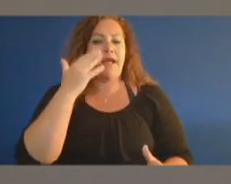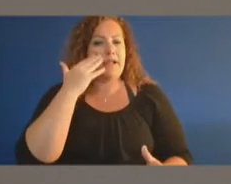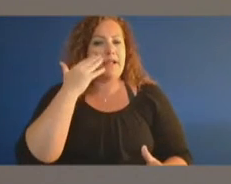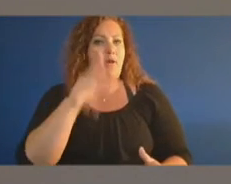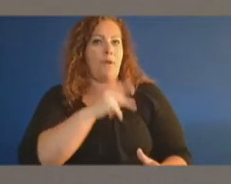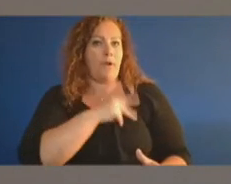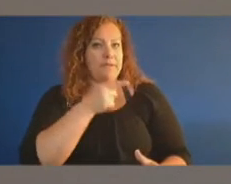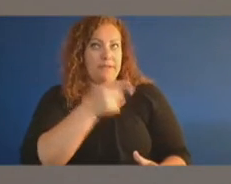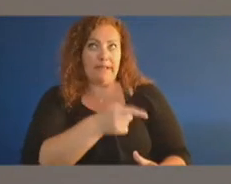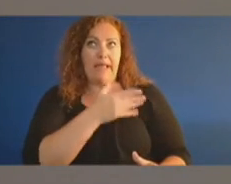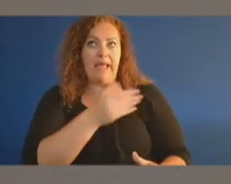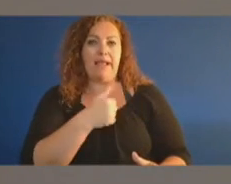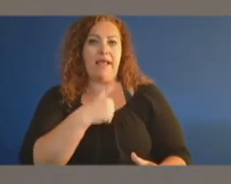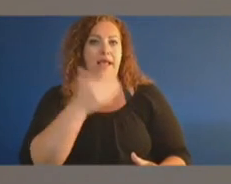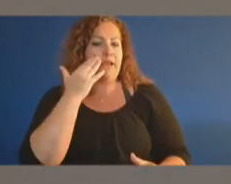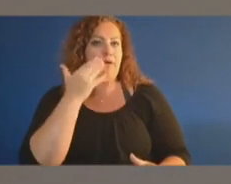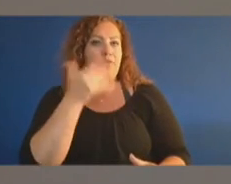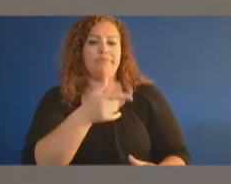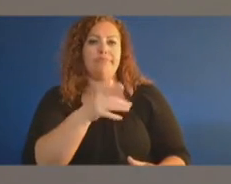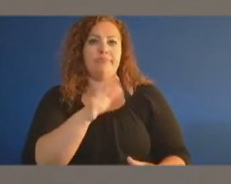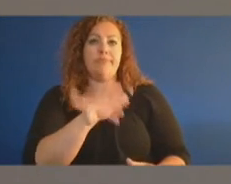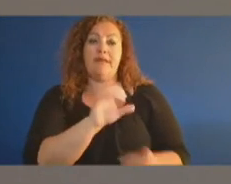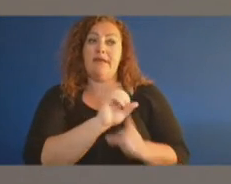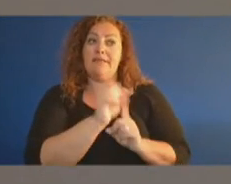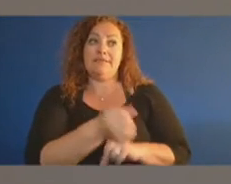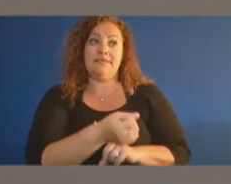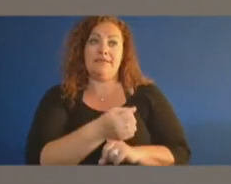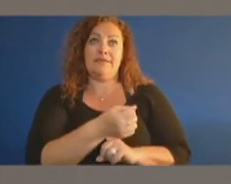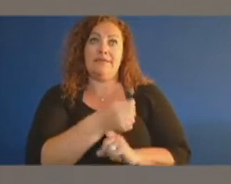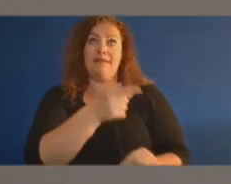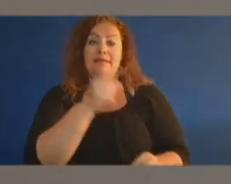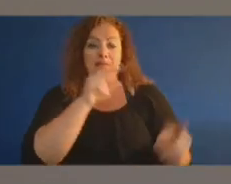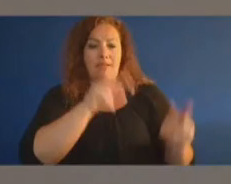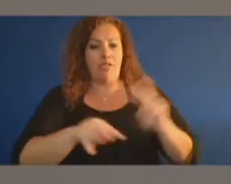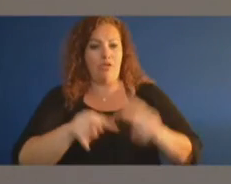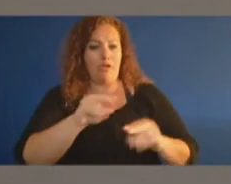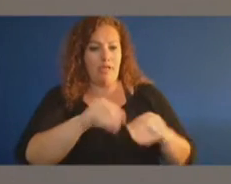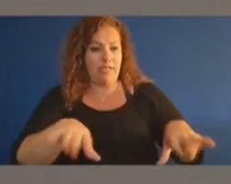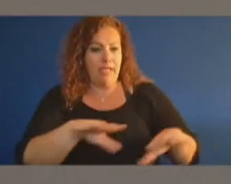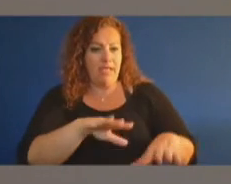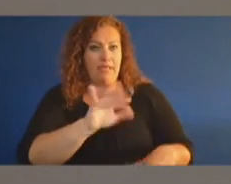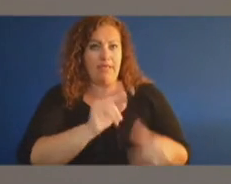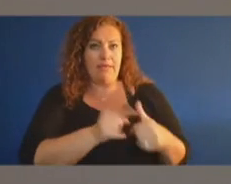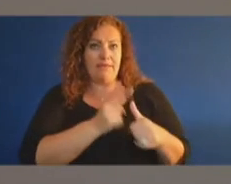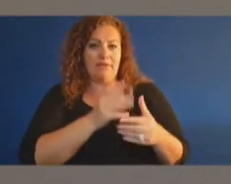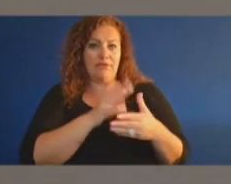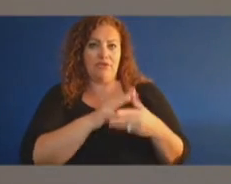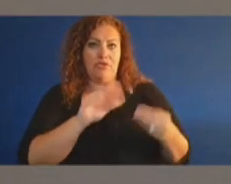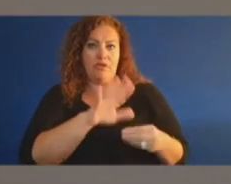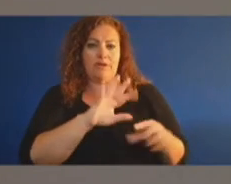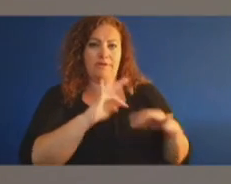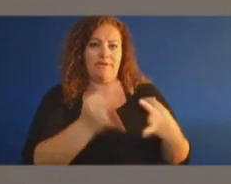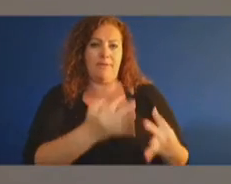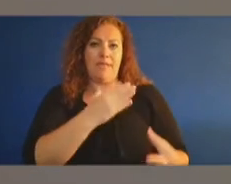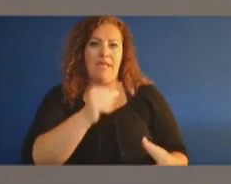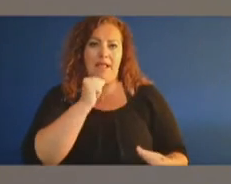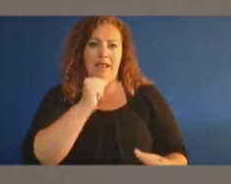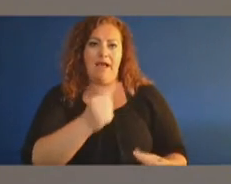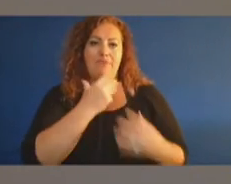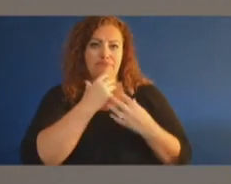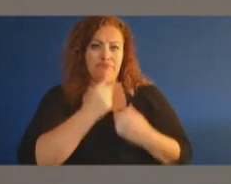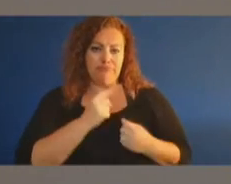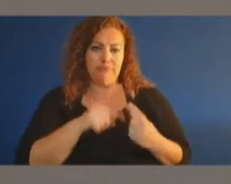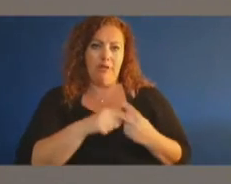that there's no scenario this dude is looking at a part of land that is the origin story of his family and not deeply deeply caring about